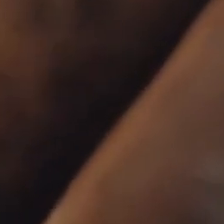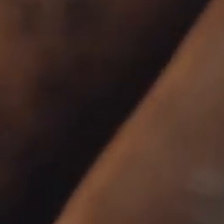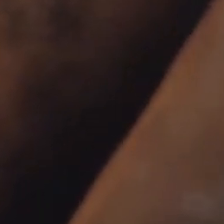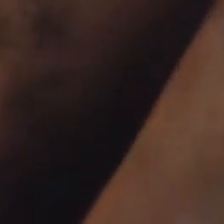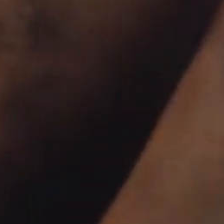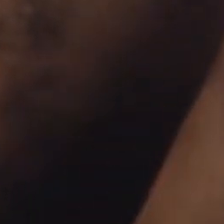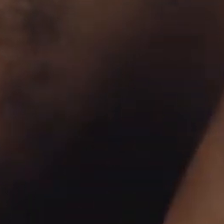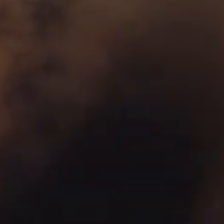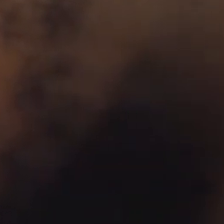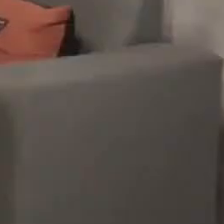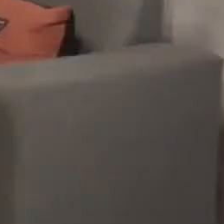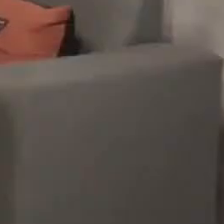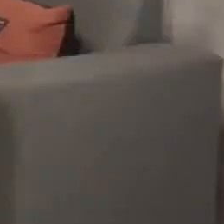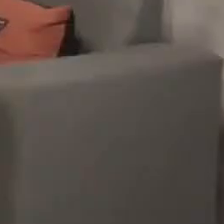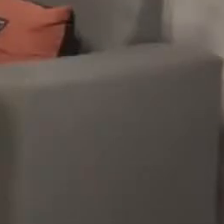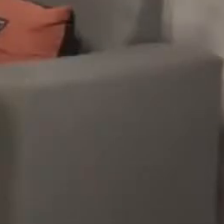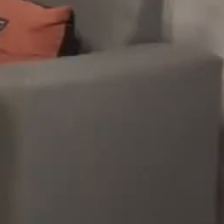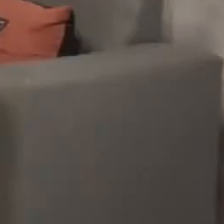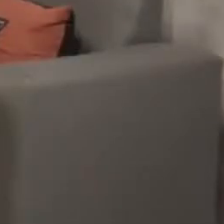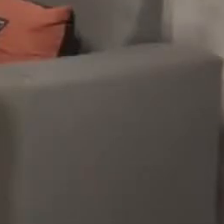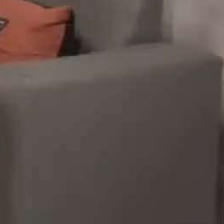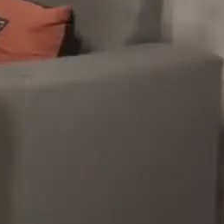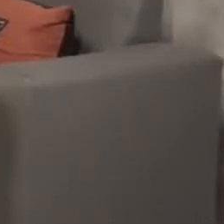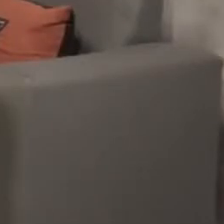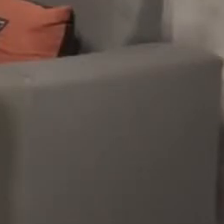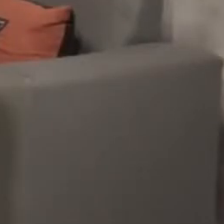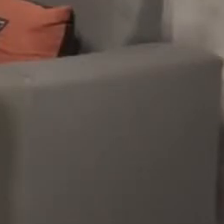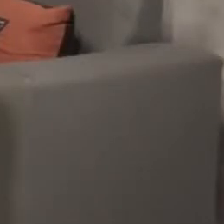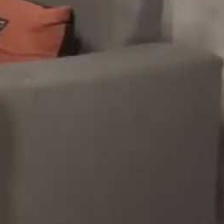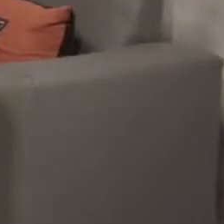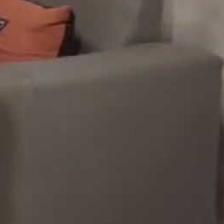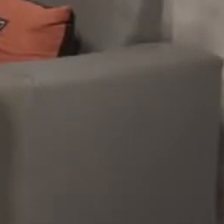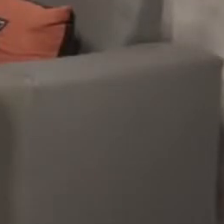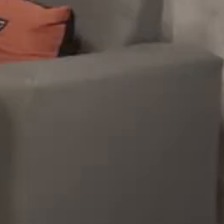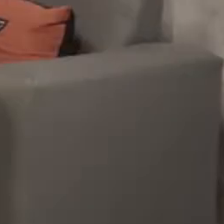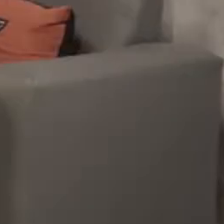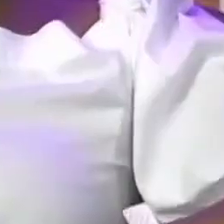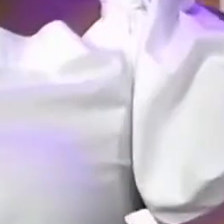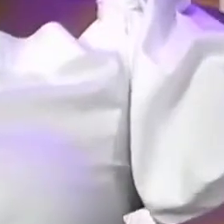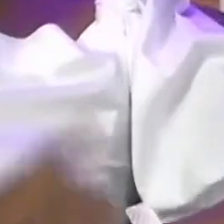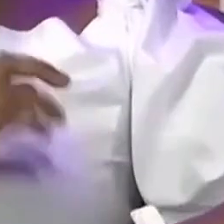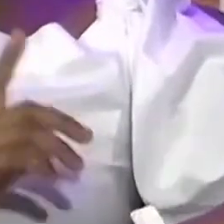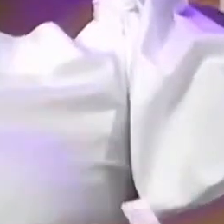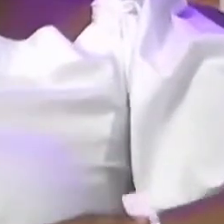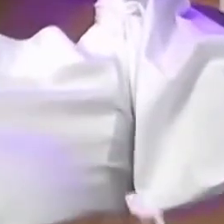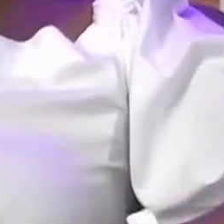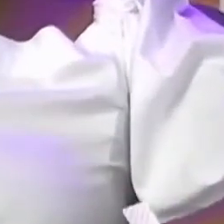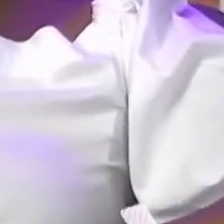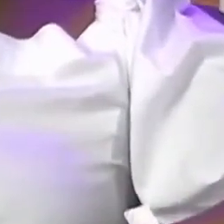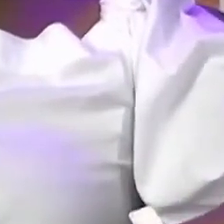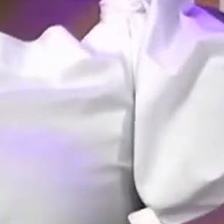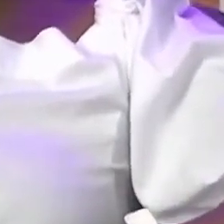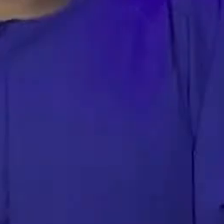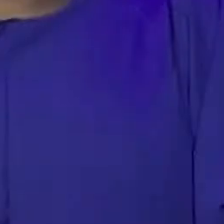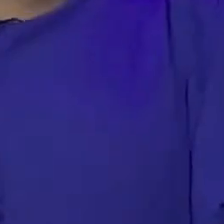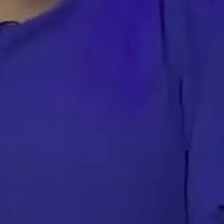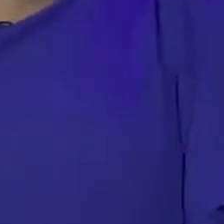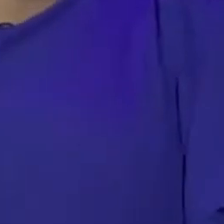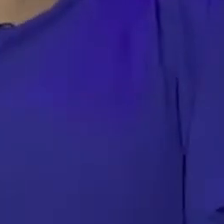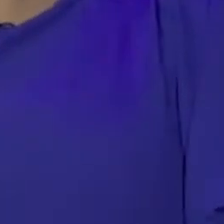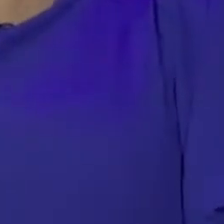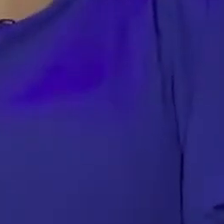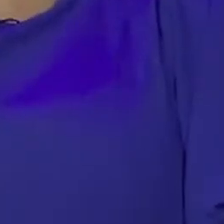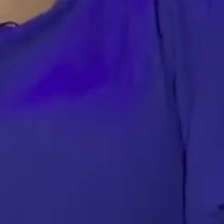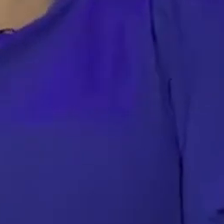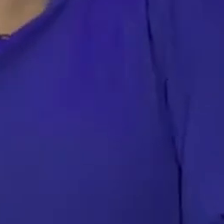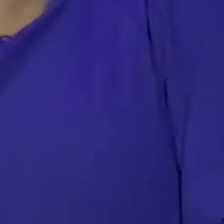luthando lukhona. Ungaphuthelwa lapho tithandane tihlangana ticoca ngokuthi kodwa tahlangana njani,